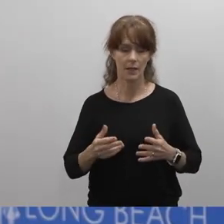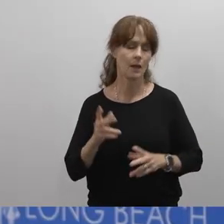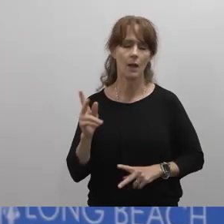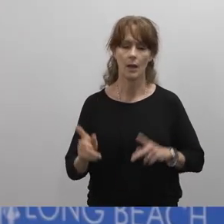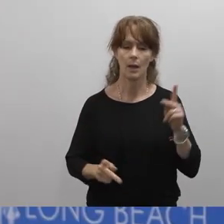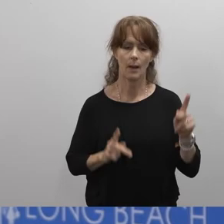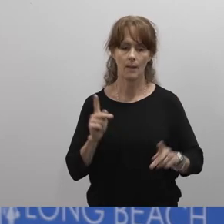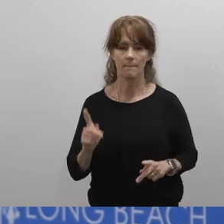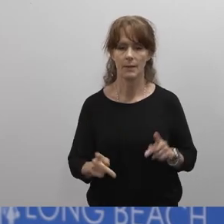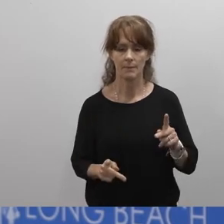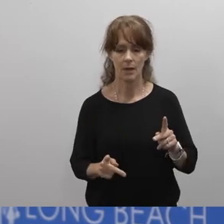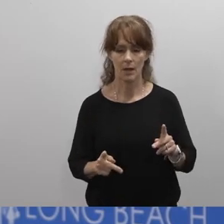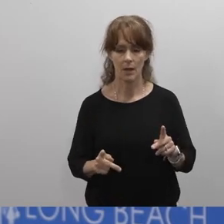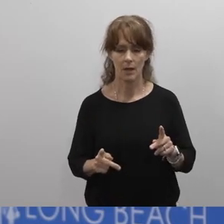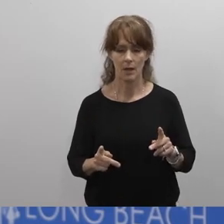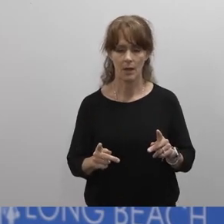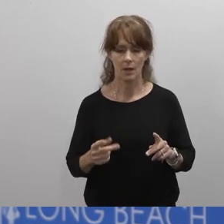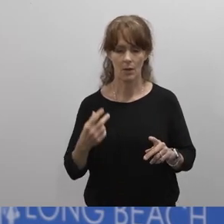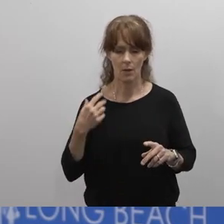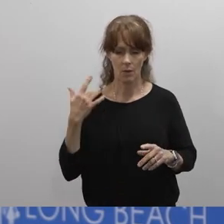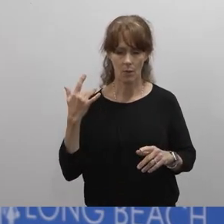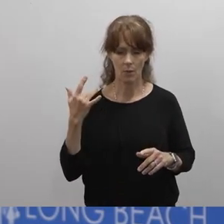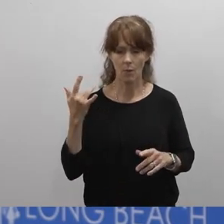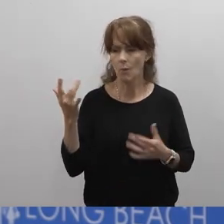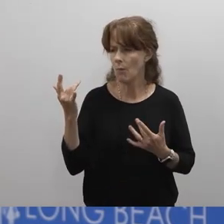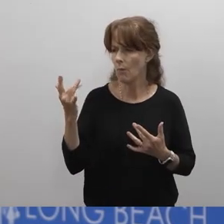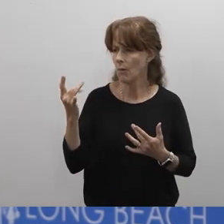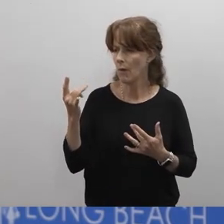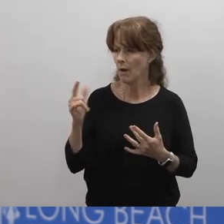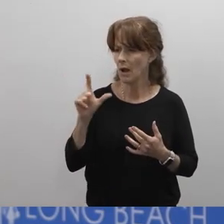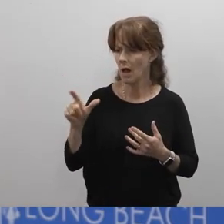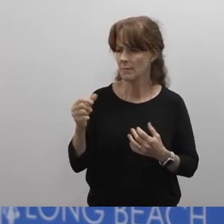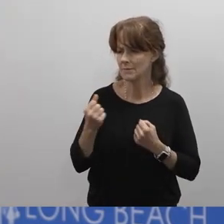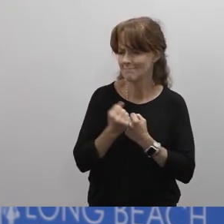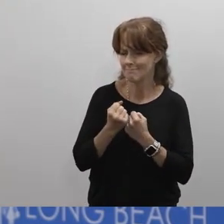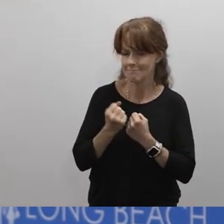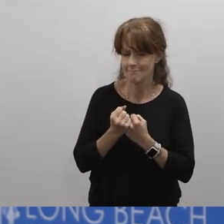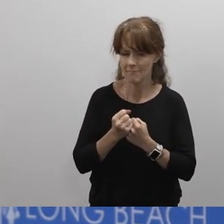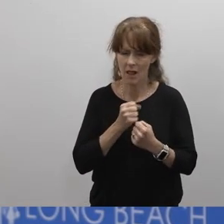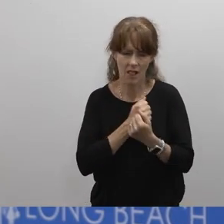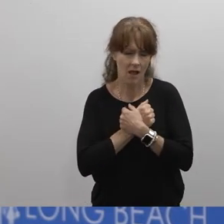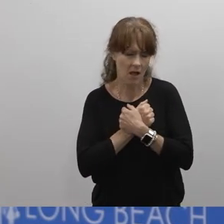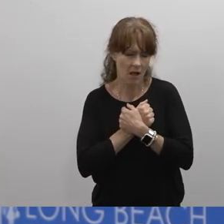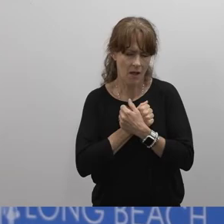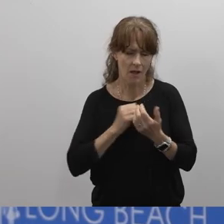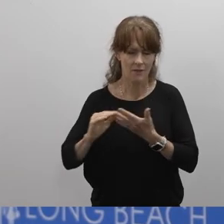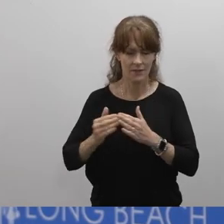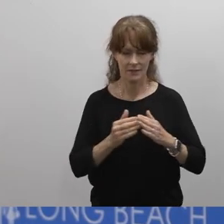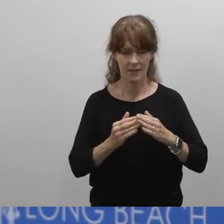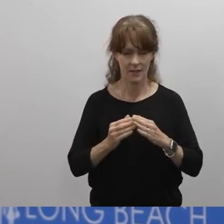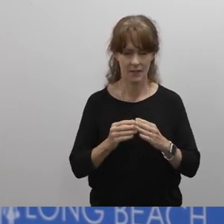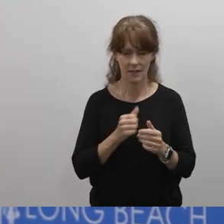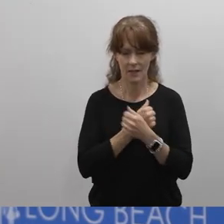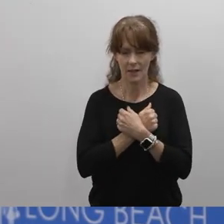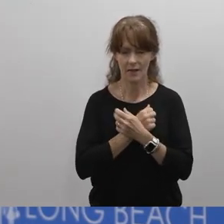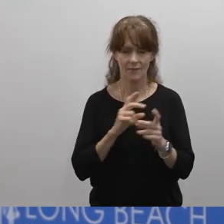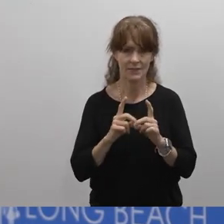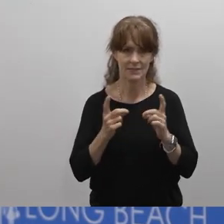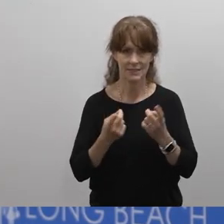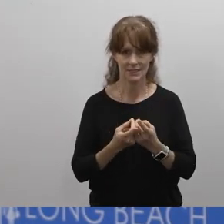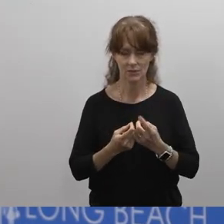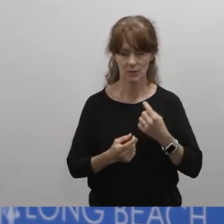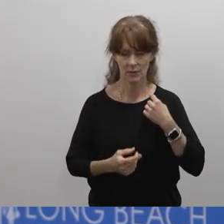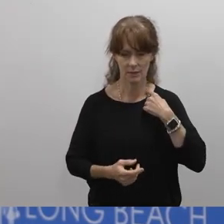people ask, why am I such a Long Beach homer? And I am. I love this city. I love this district.